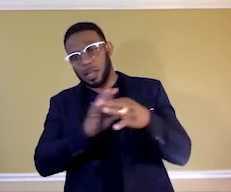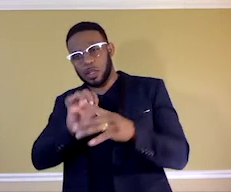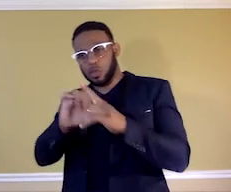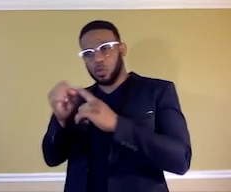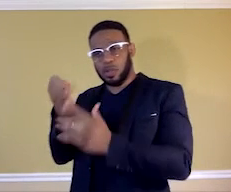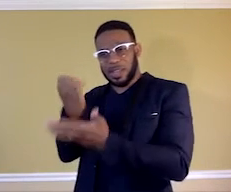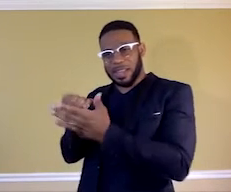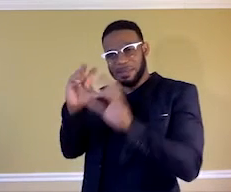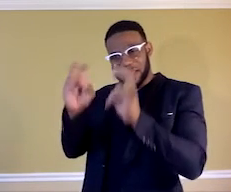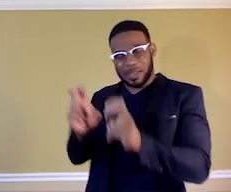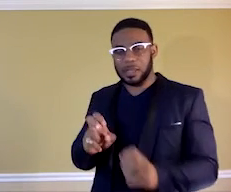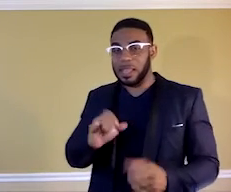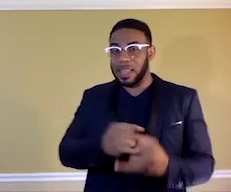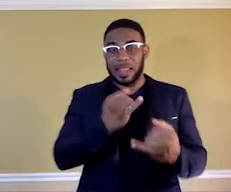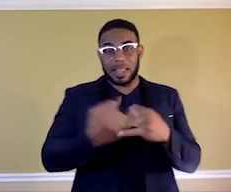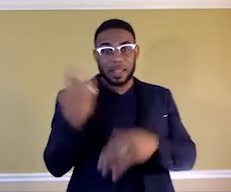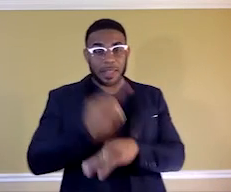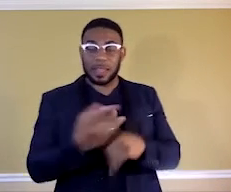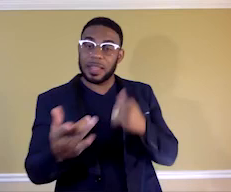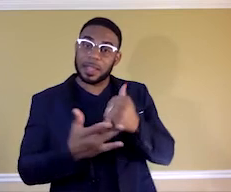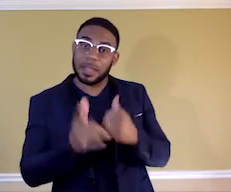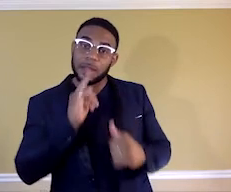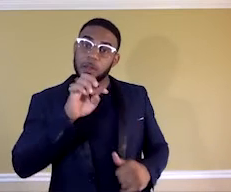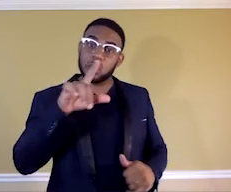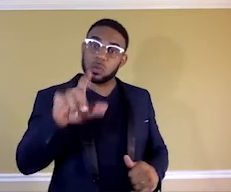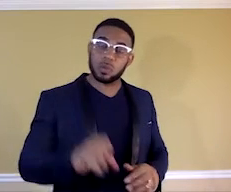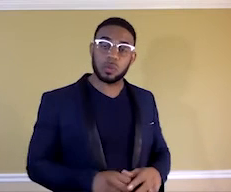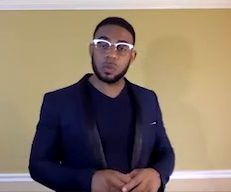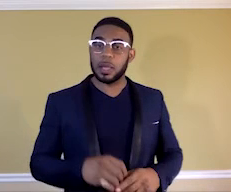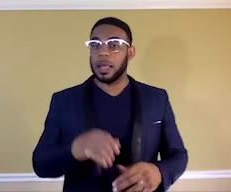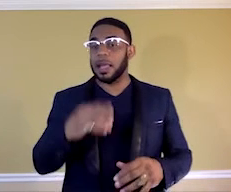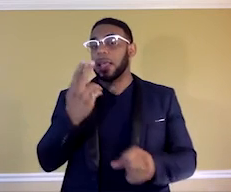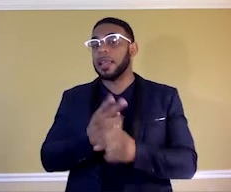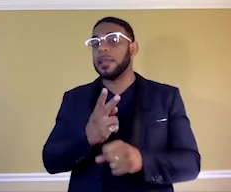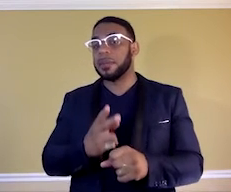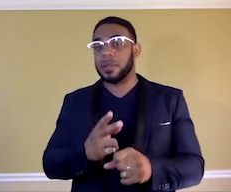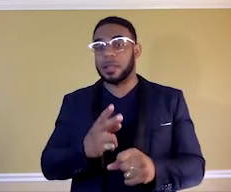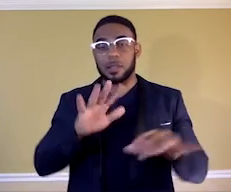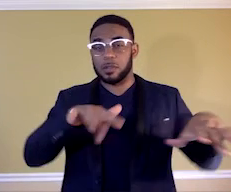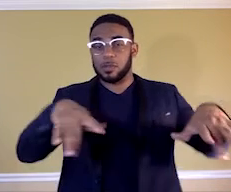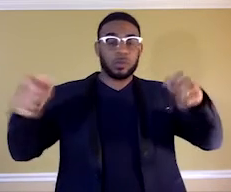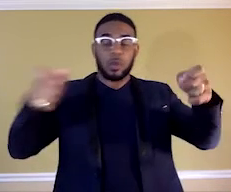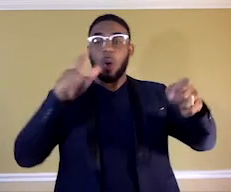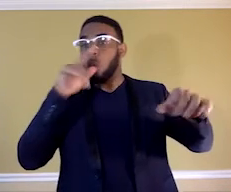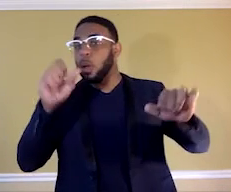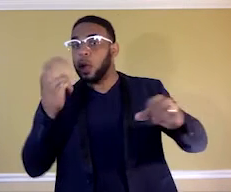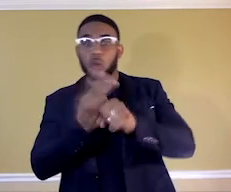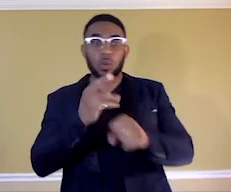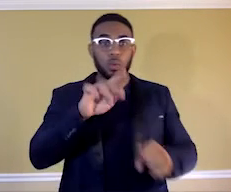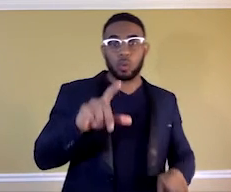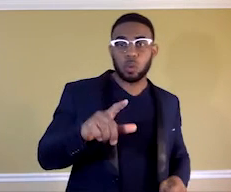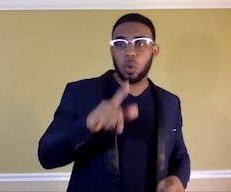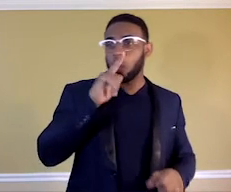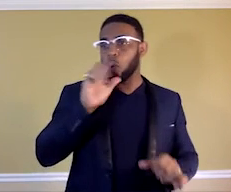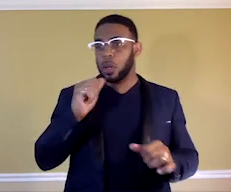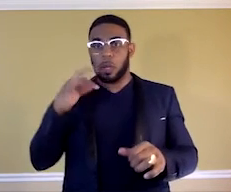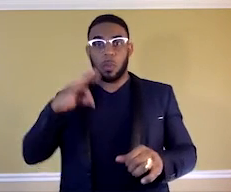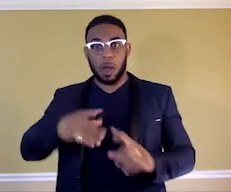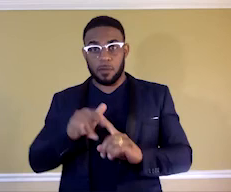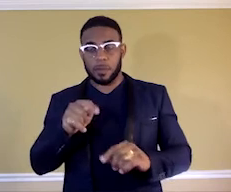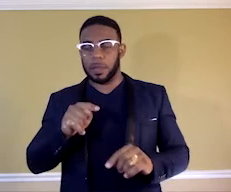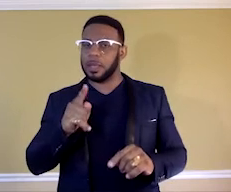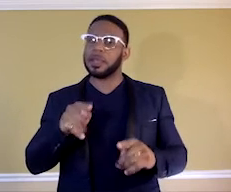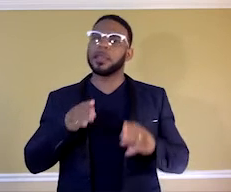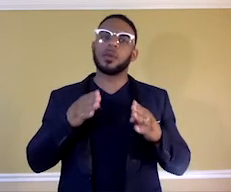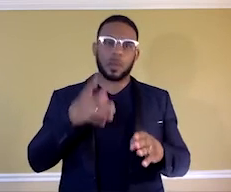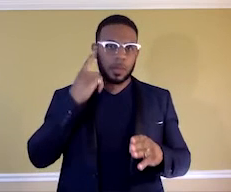issues. At the end of the day, technology is a tool, and keeping a monopoly on who can use this tool and who can profit from it is